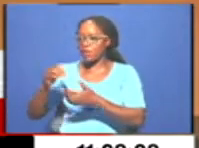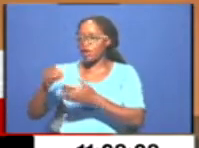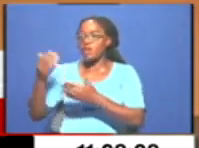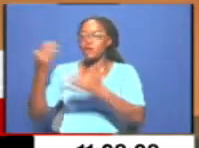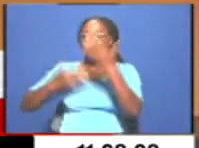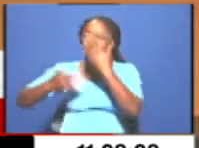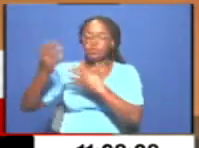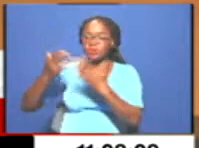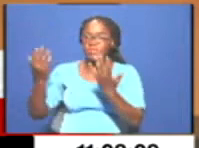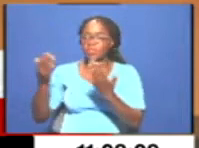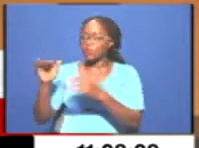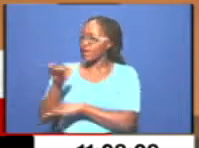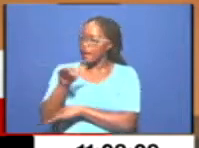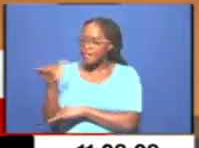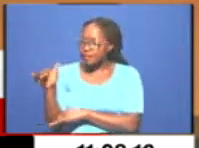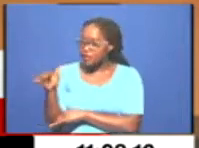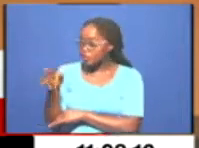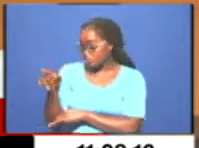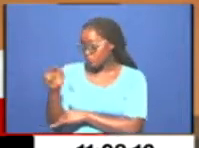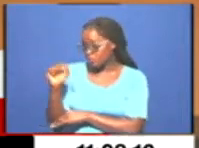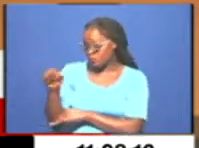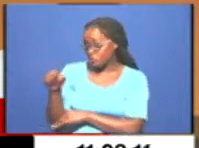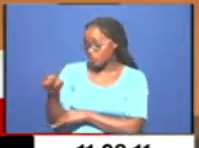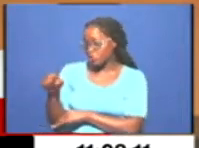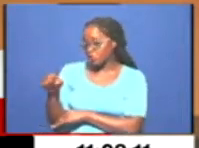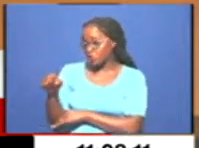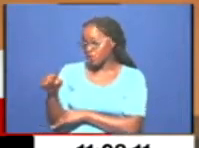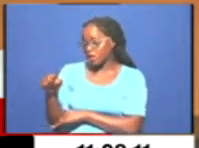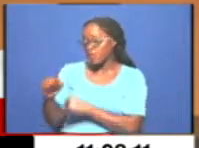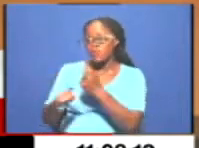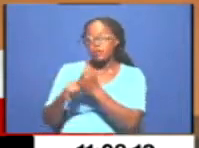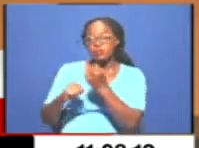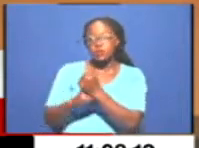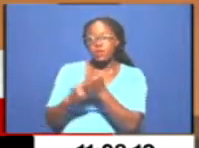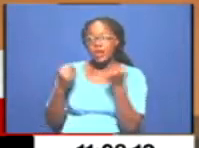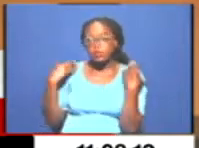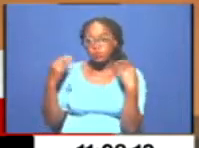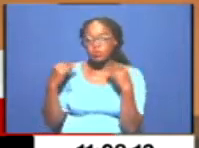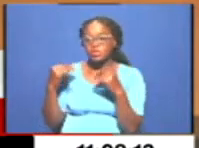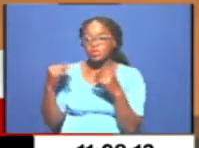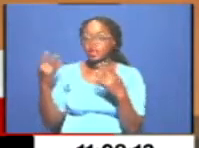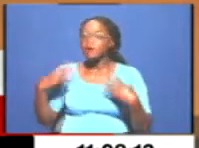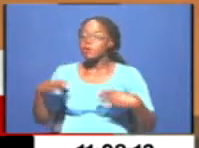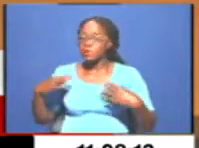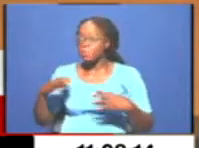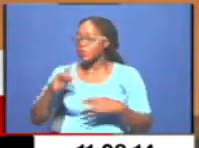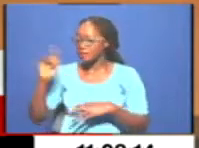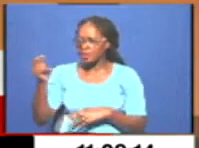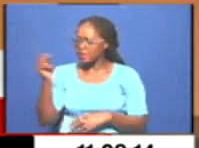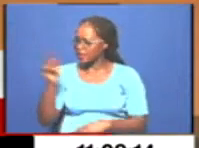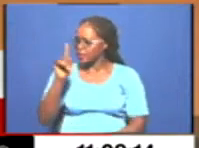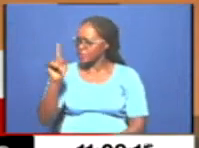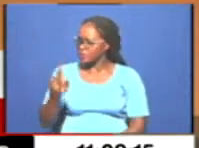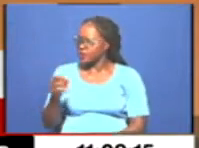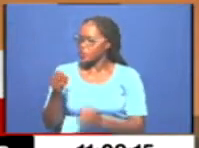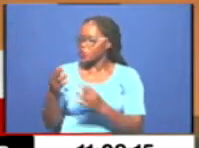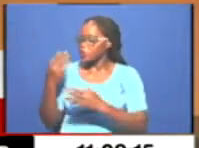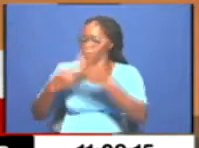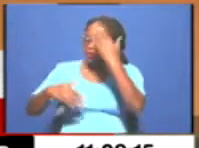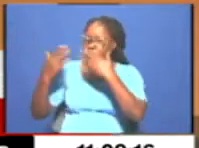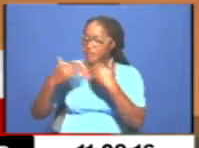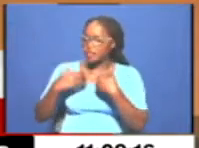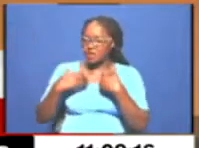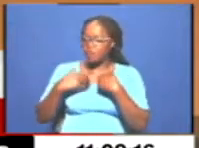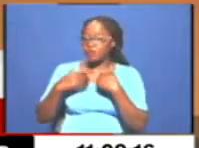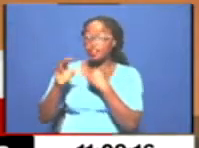able to ask them, can you avail scholarship for sports people in Kenya? Out of the very many universities in the country,